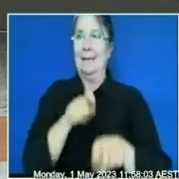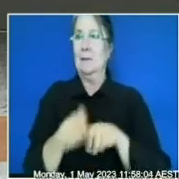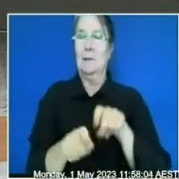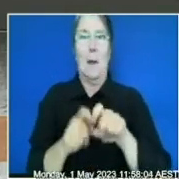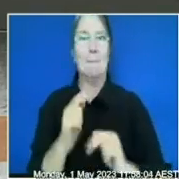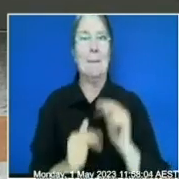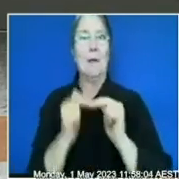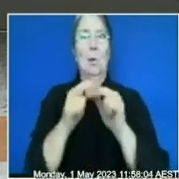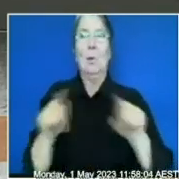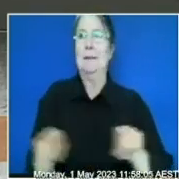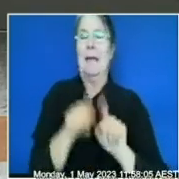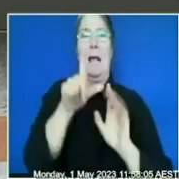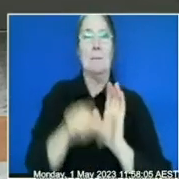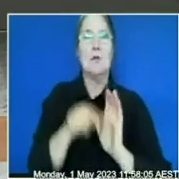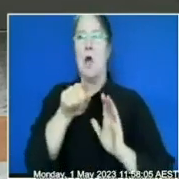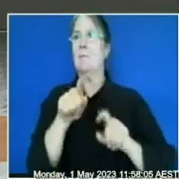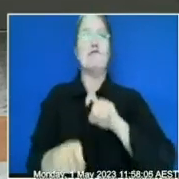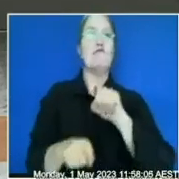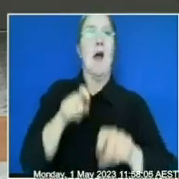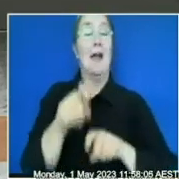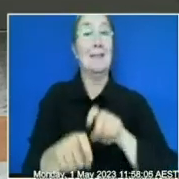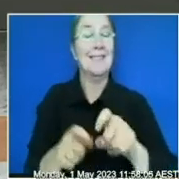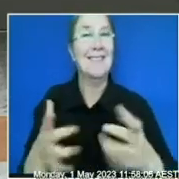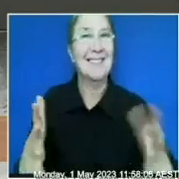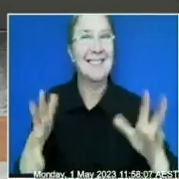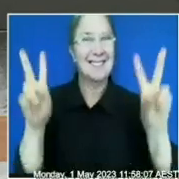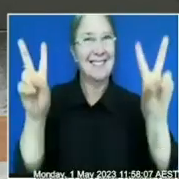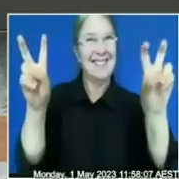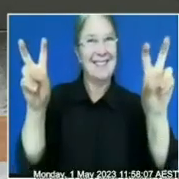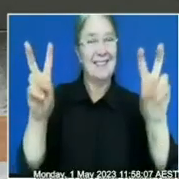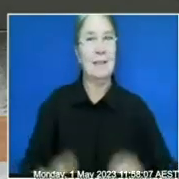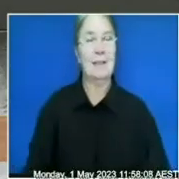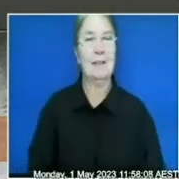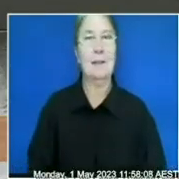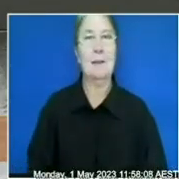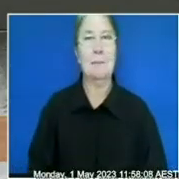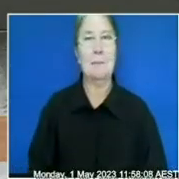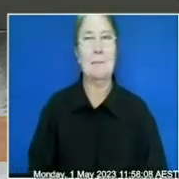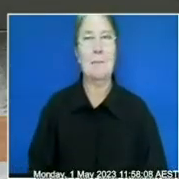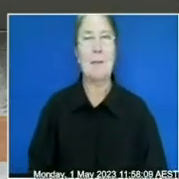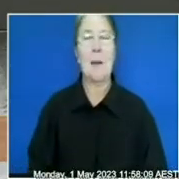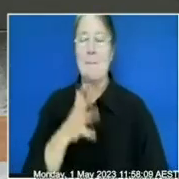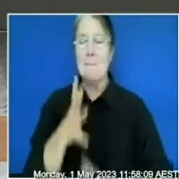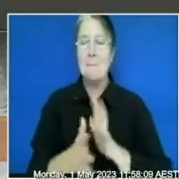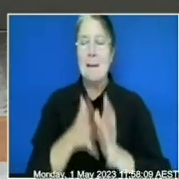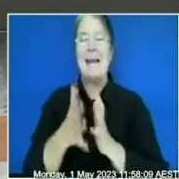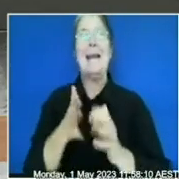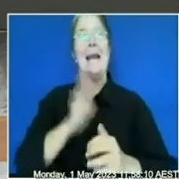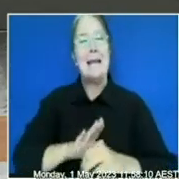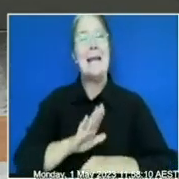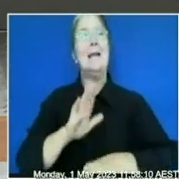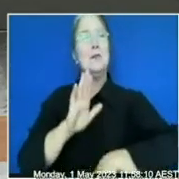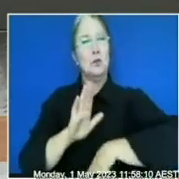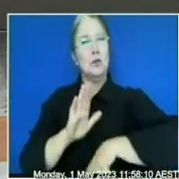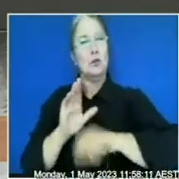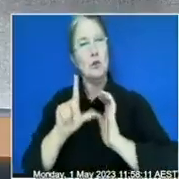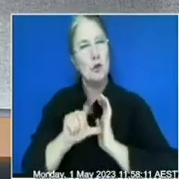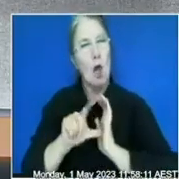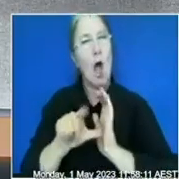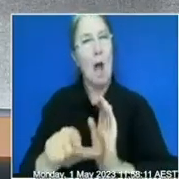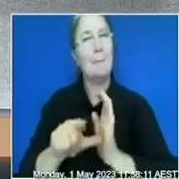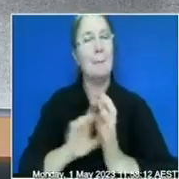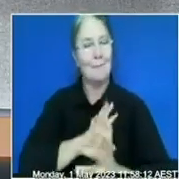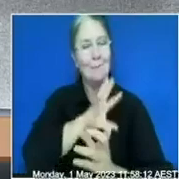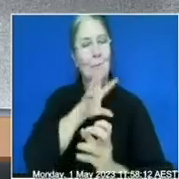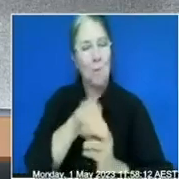I think it's fair to say that with the services operating, we will be learning as we're going, but the important thing is that those services will be in place at that